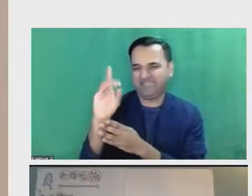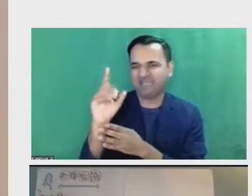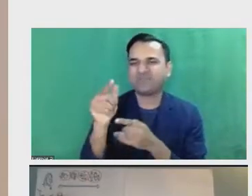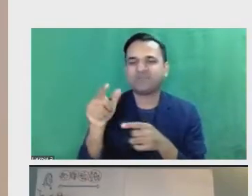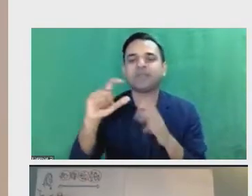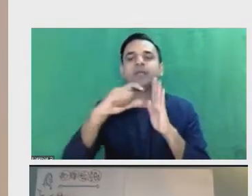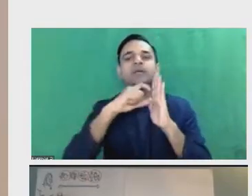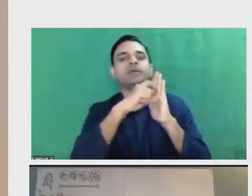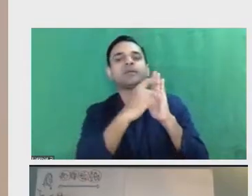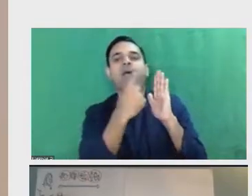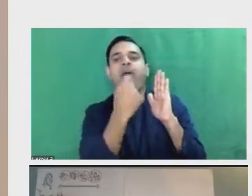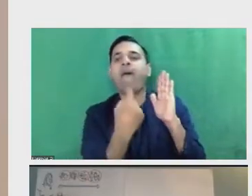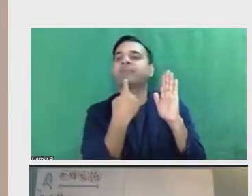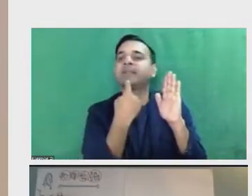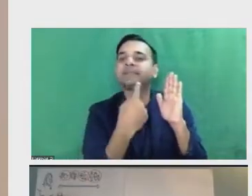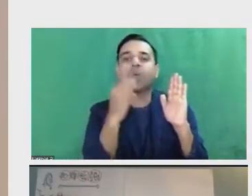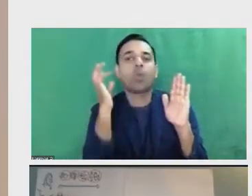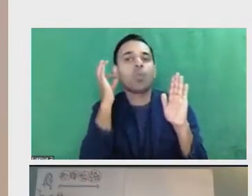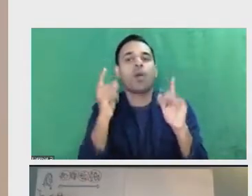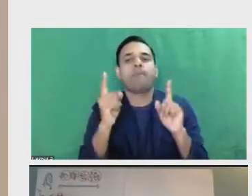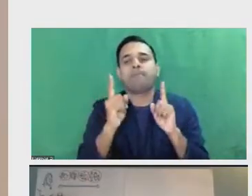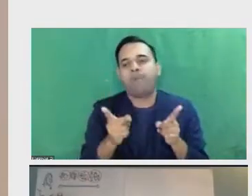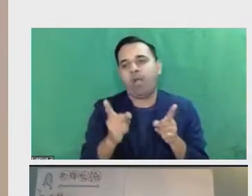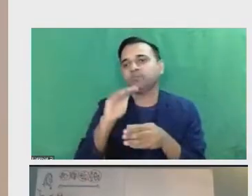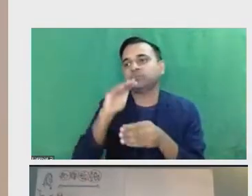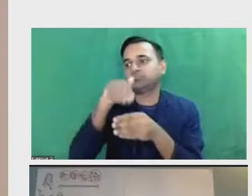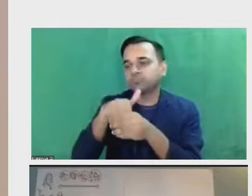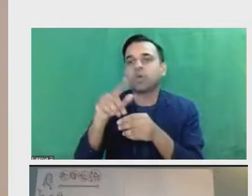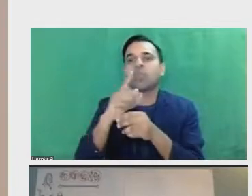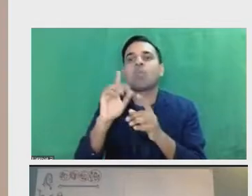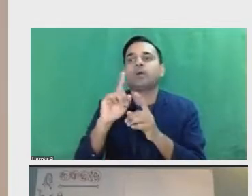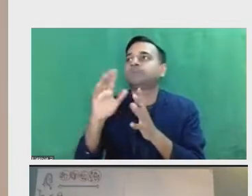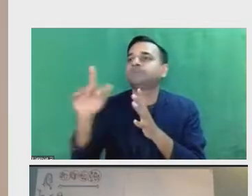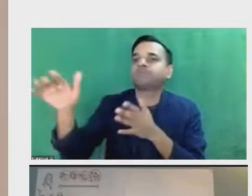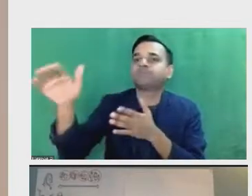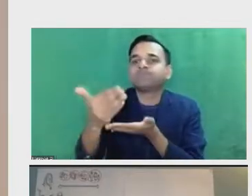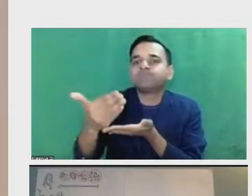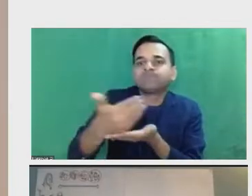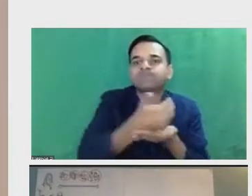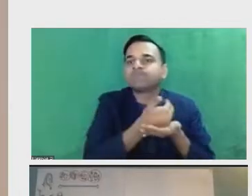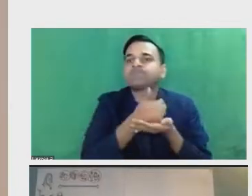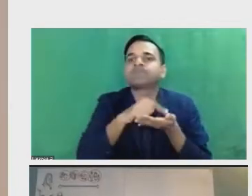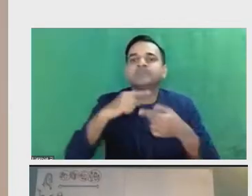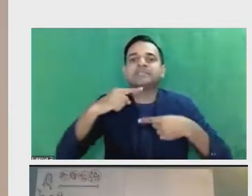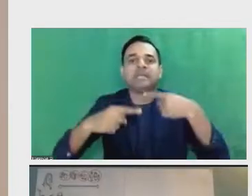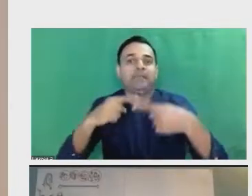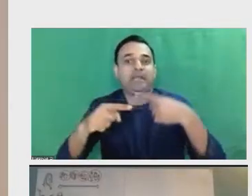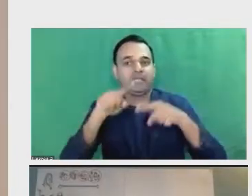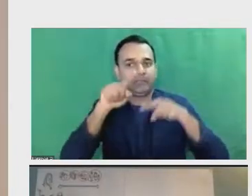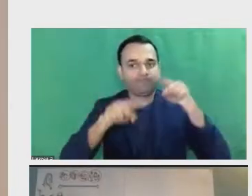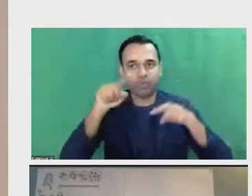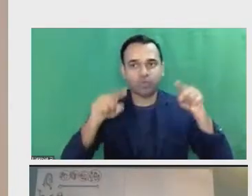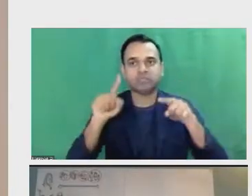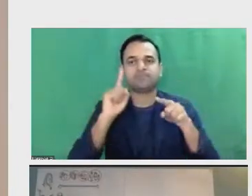for the program of work on the implementation of Article 8J of the convention calls for the full and effective participation of women